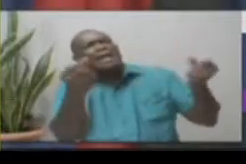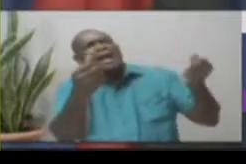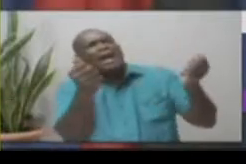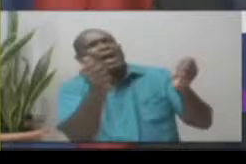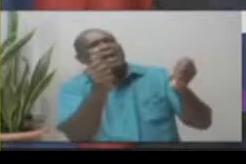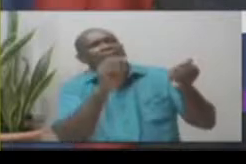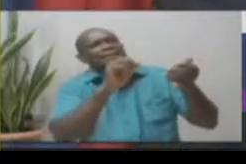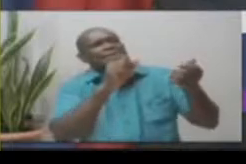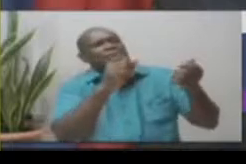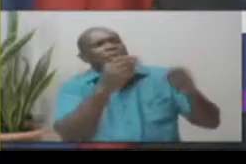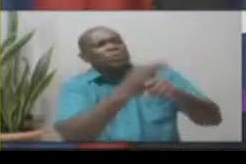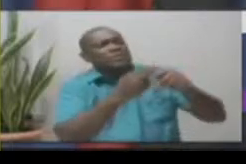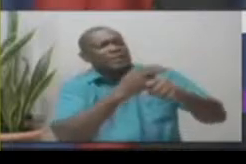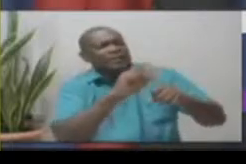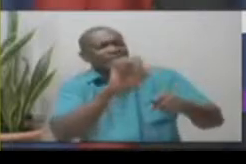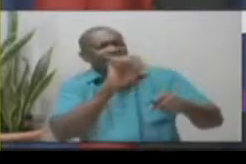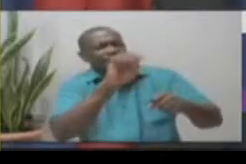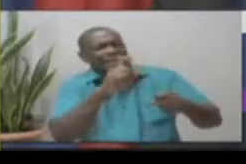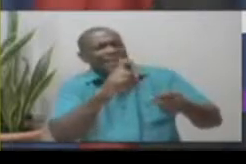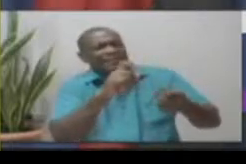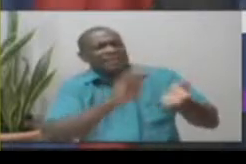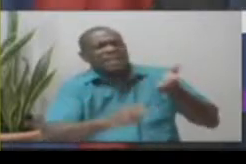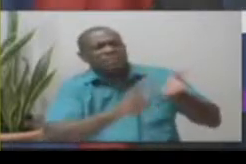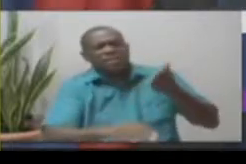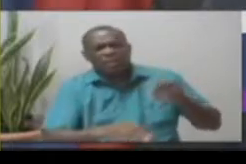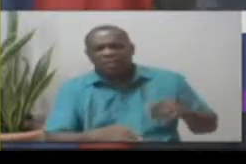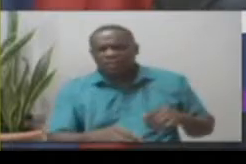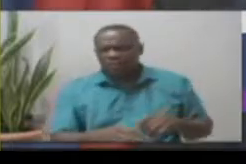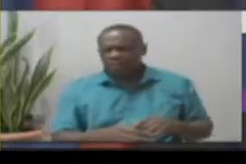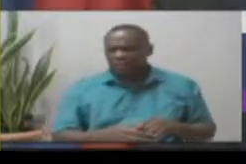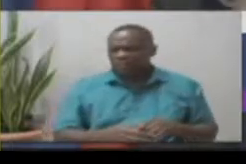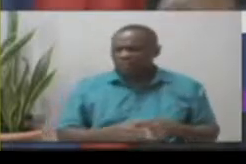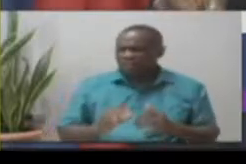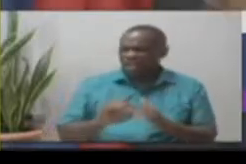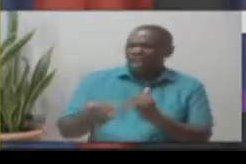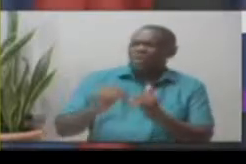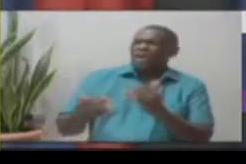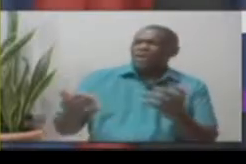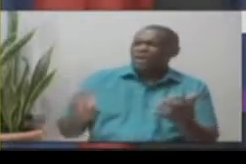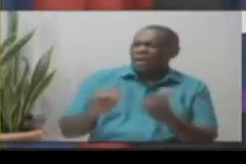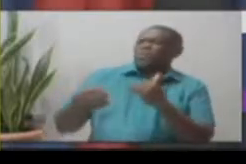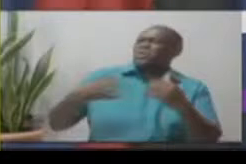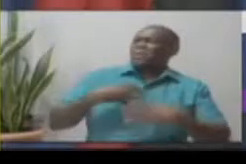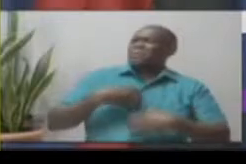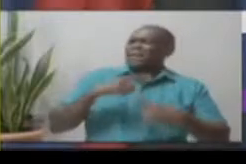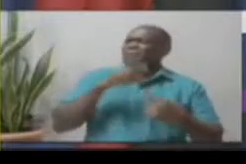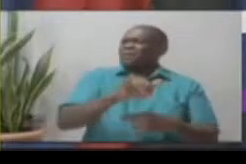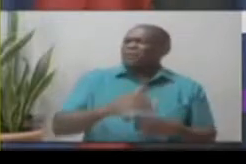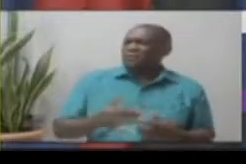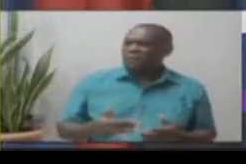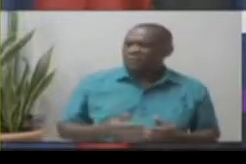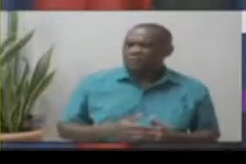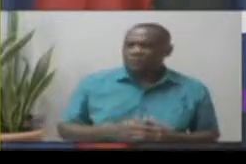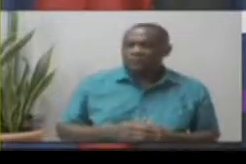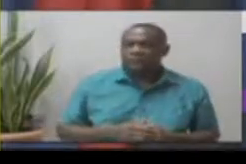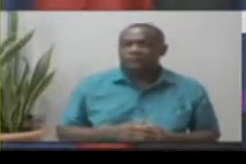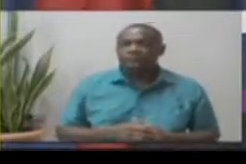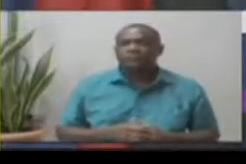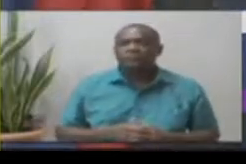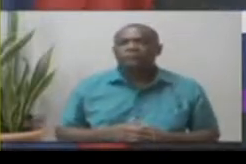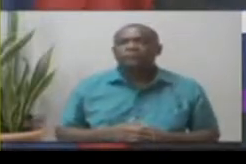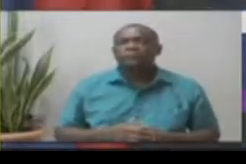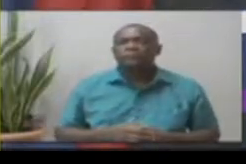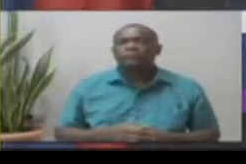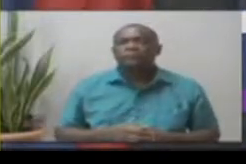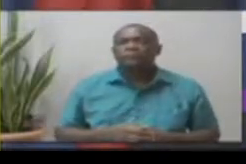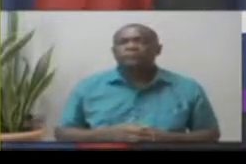And of course, in the intervening period, this government reported to this country, and let me tell you